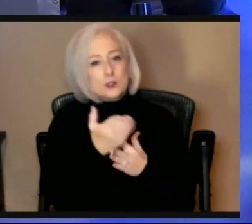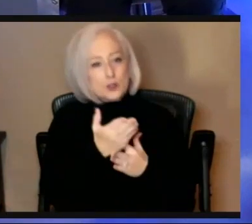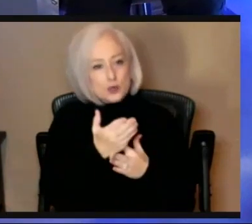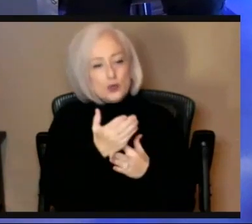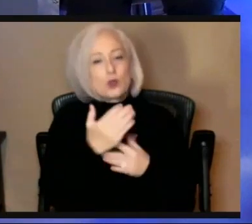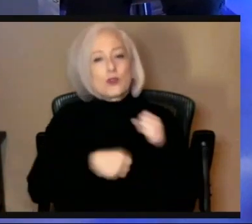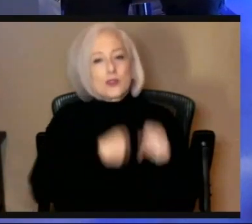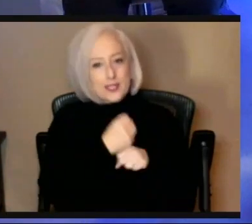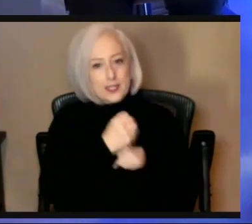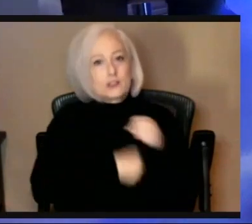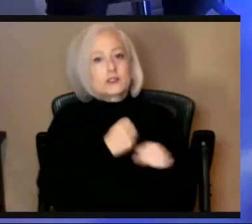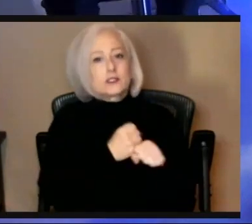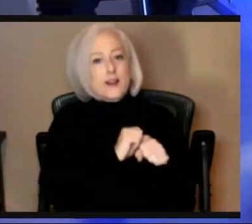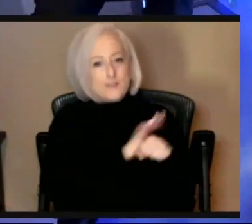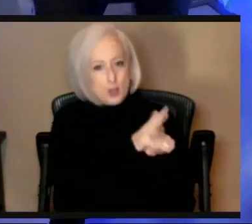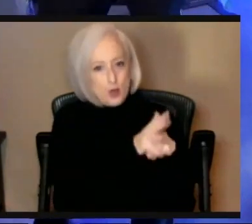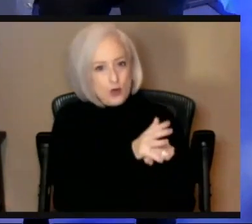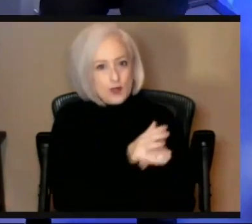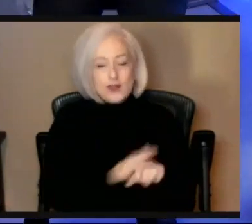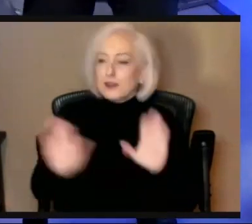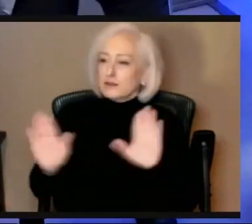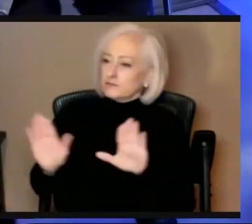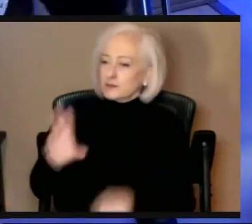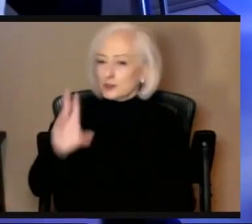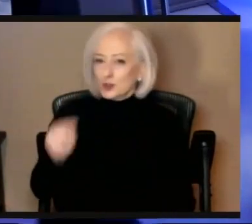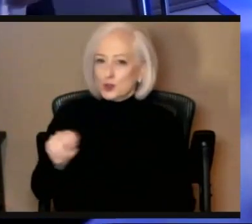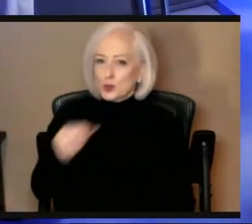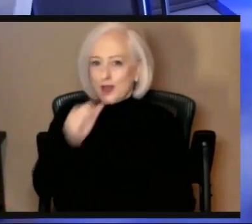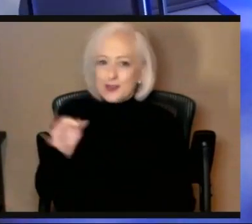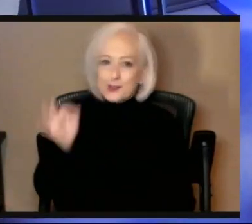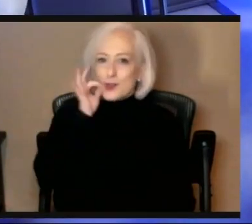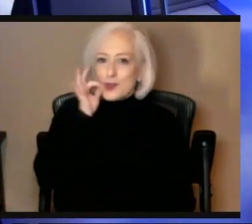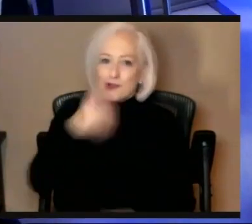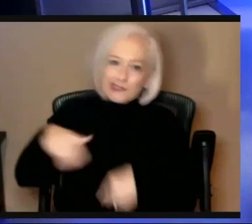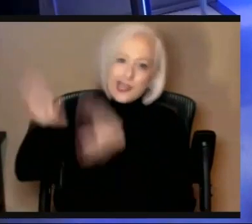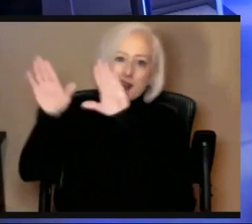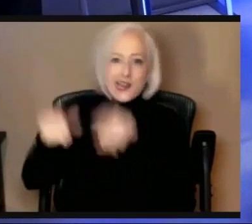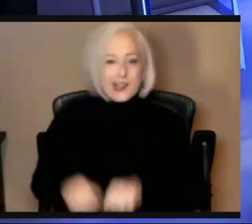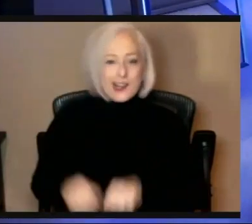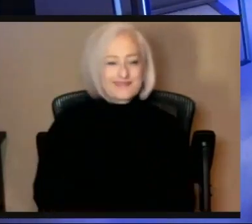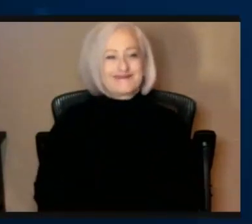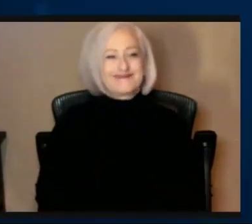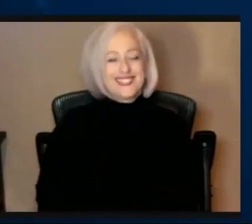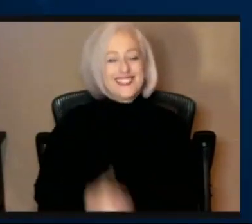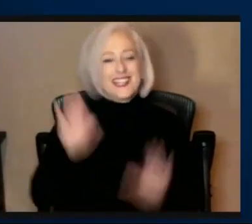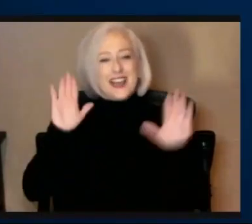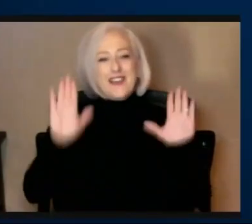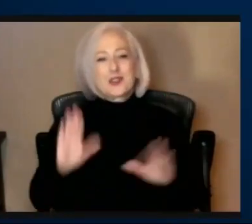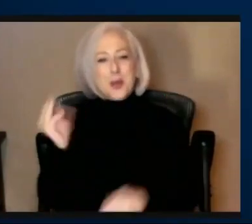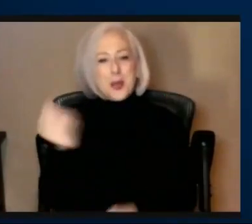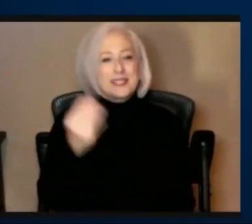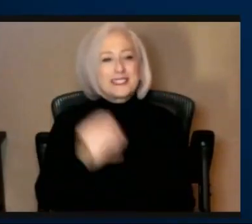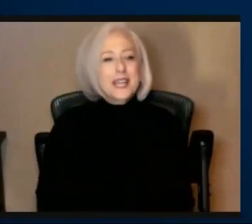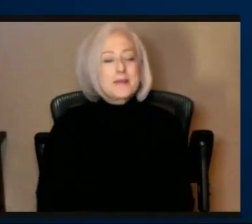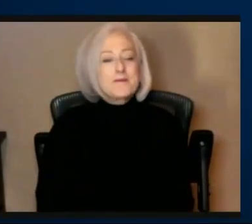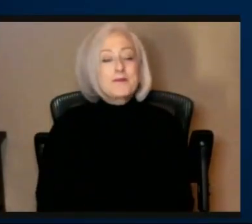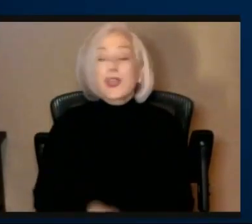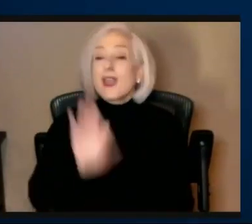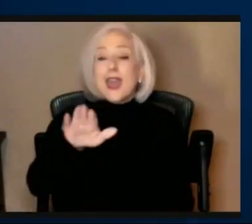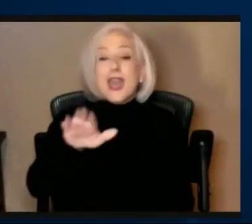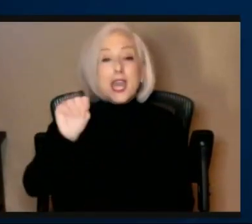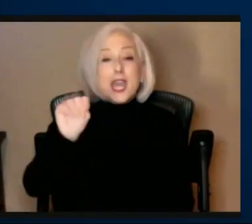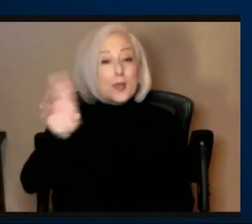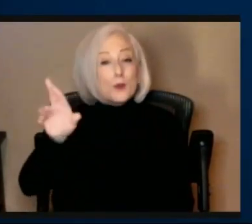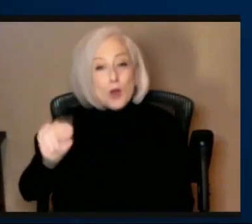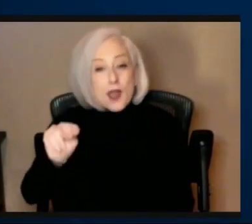bet. And don't toke. Don't toke. Get out of here. Go have a wonderful Monday. Thank you. Thank you. Hey, Brian, so Dr. Seitz